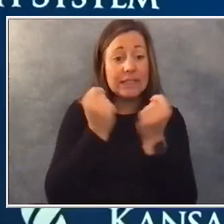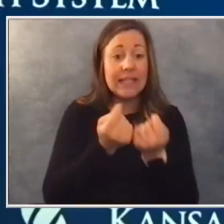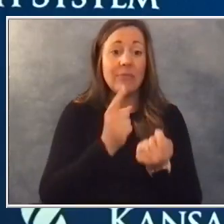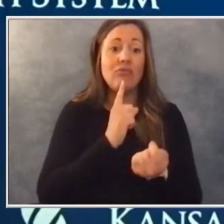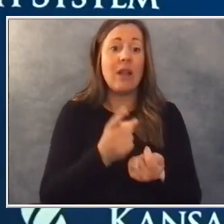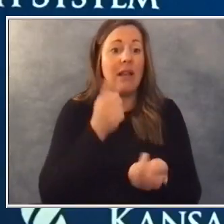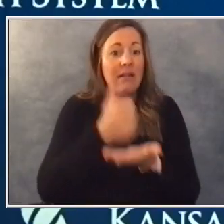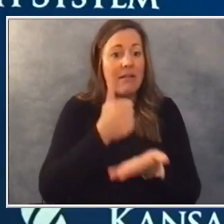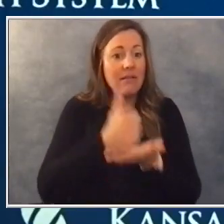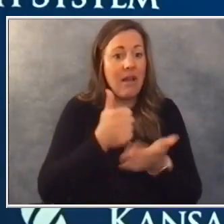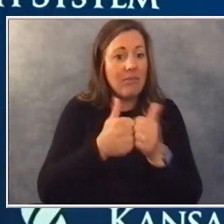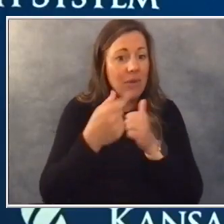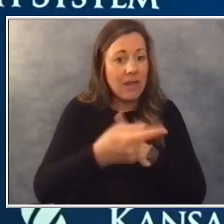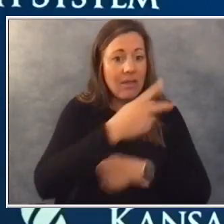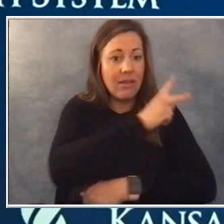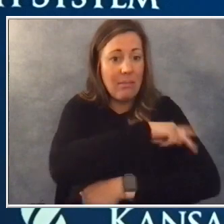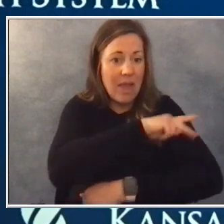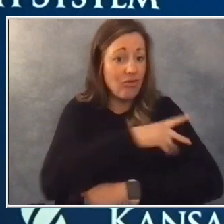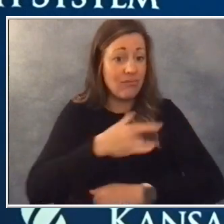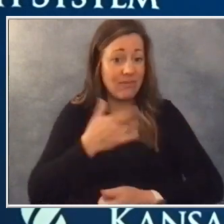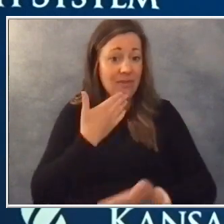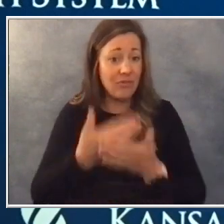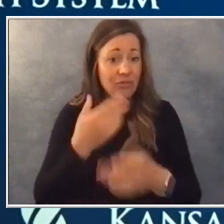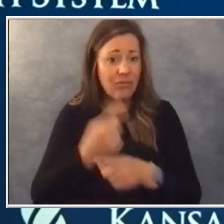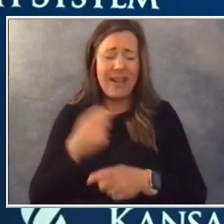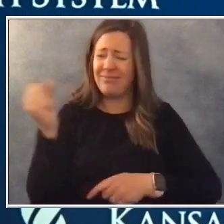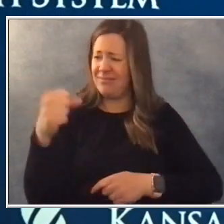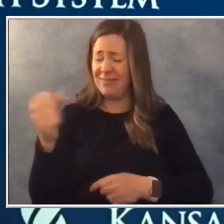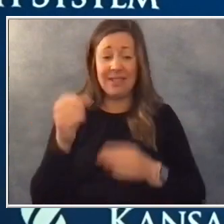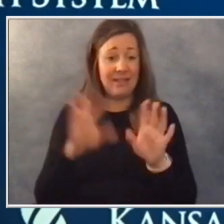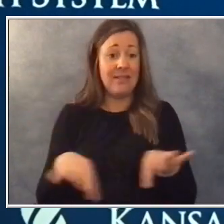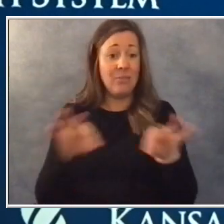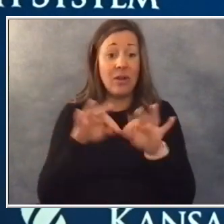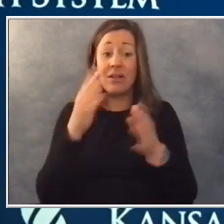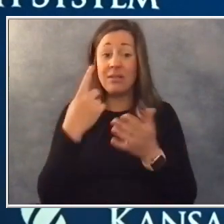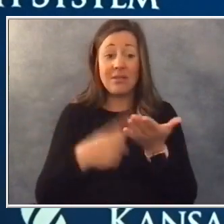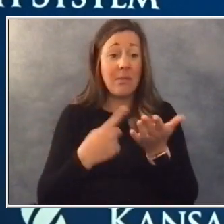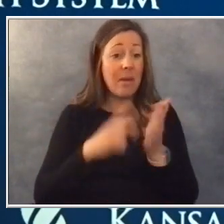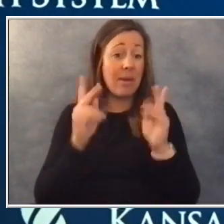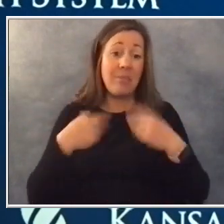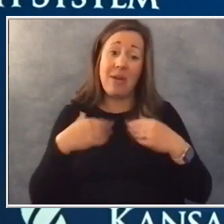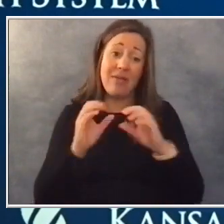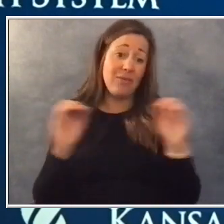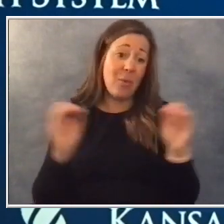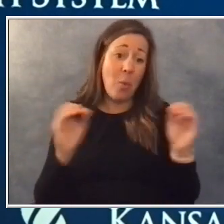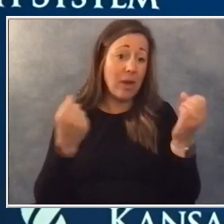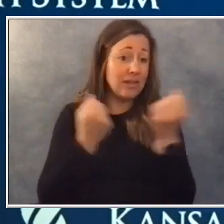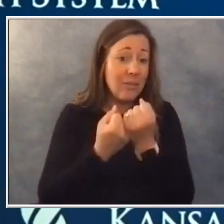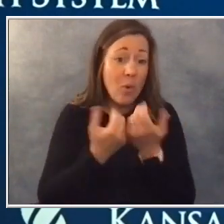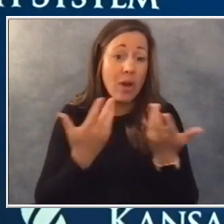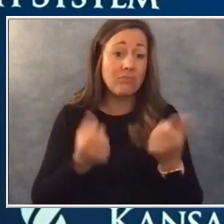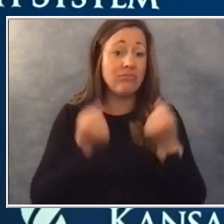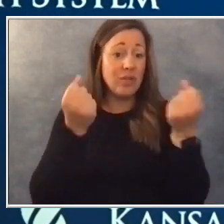It is important, though, because some people don't have somebody to go home to, or somebody to support them, or even to drive them home, or it's kind of sometimes an issue.